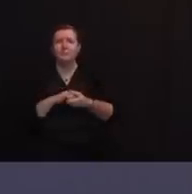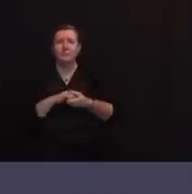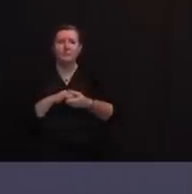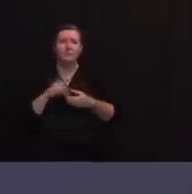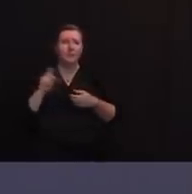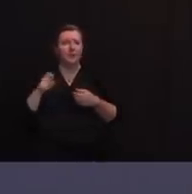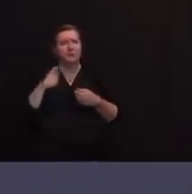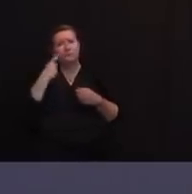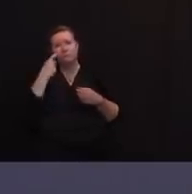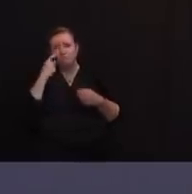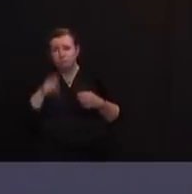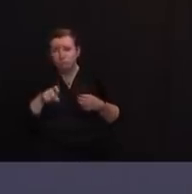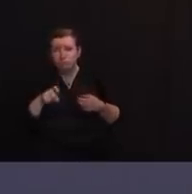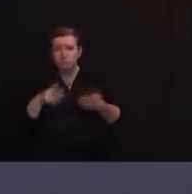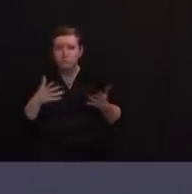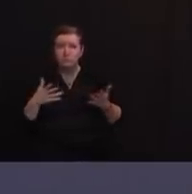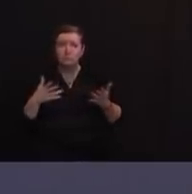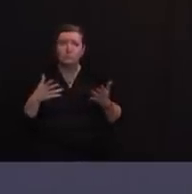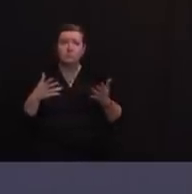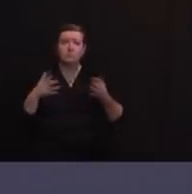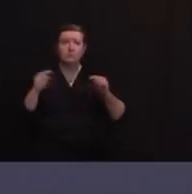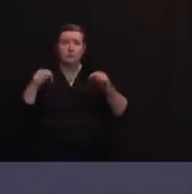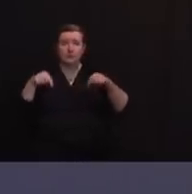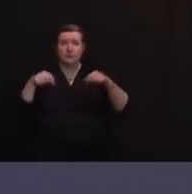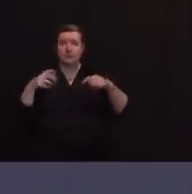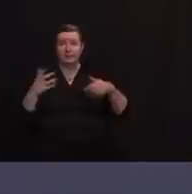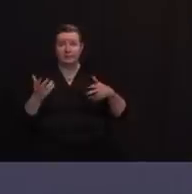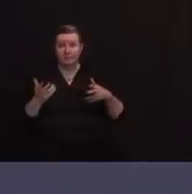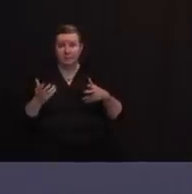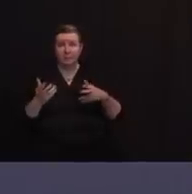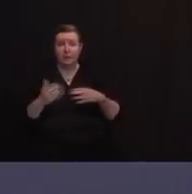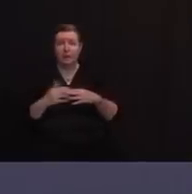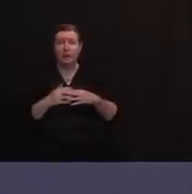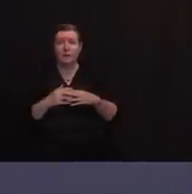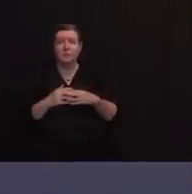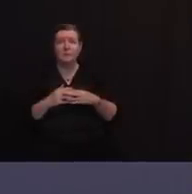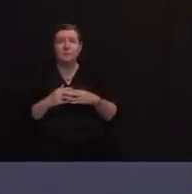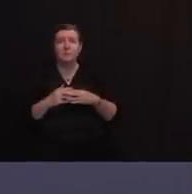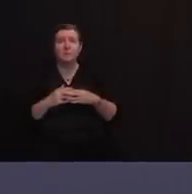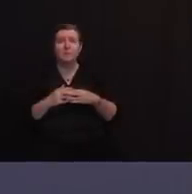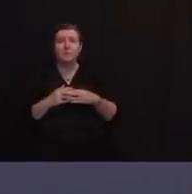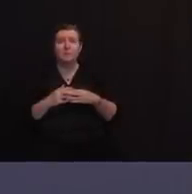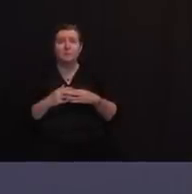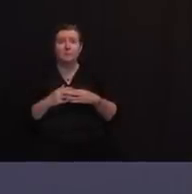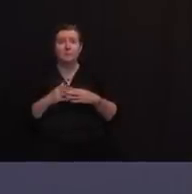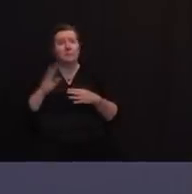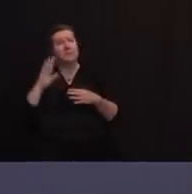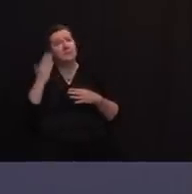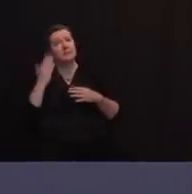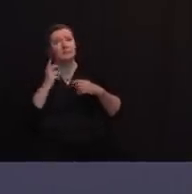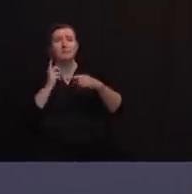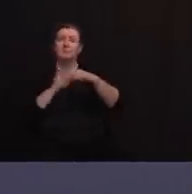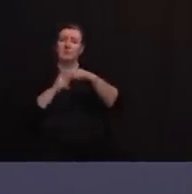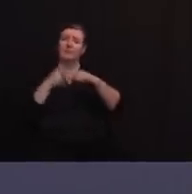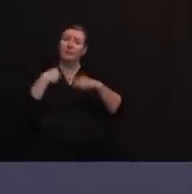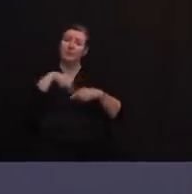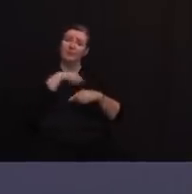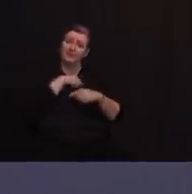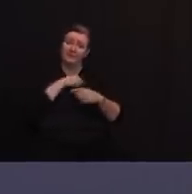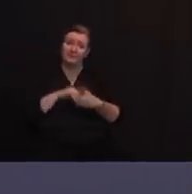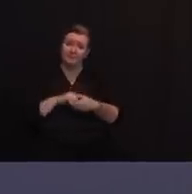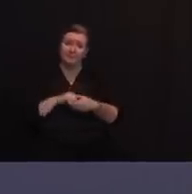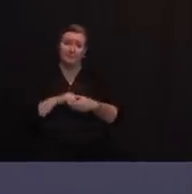those are actual probabilities that have moved in a direction which are favorable for New Jersey and our residents. Eddie, you wanted to add